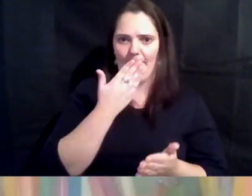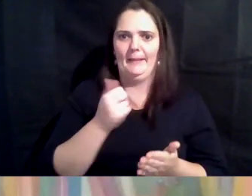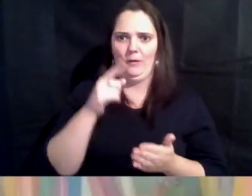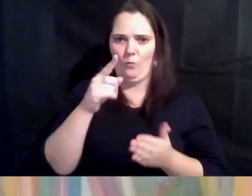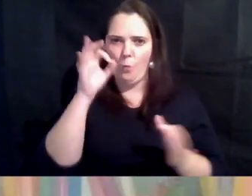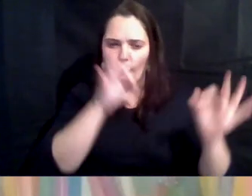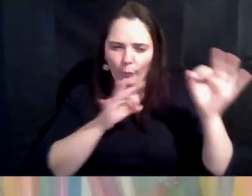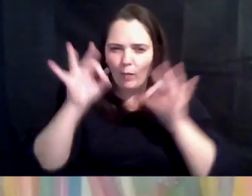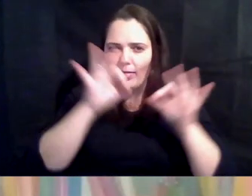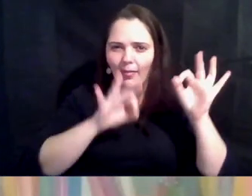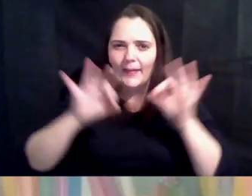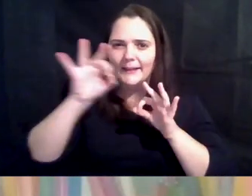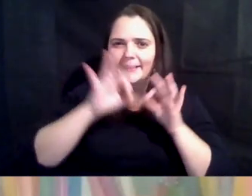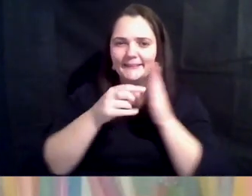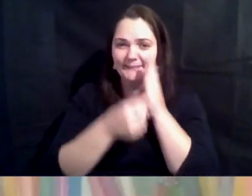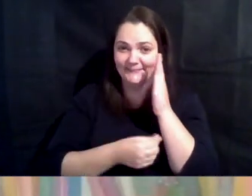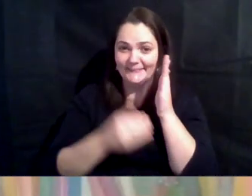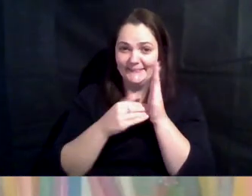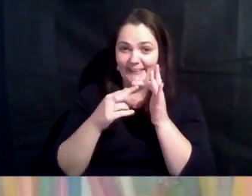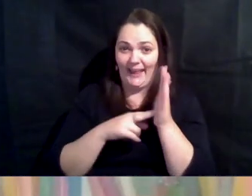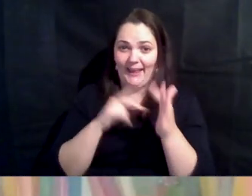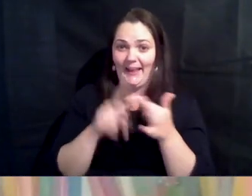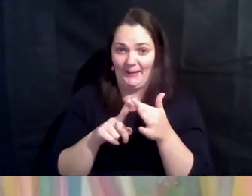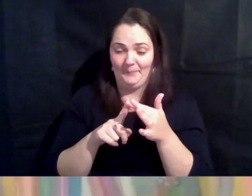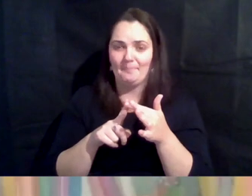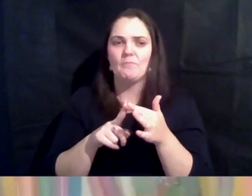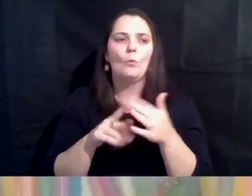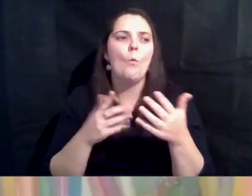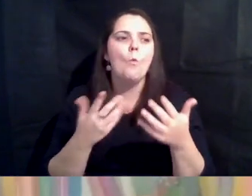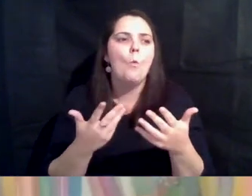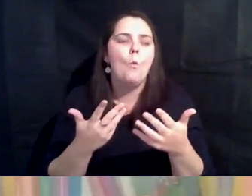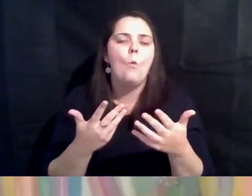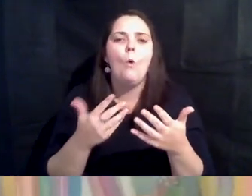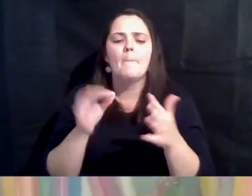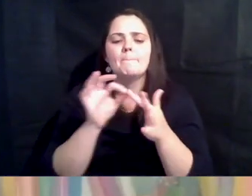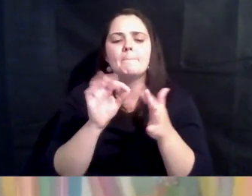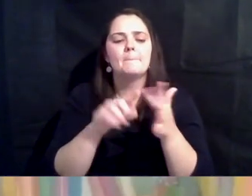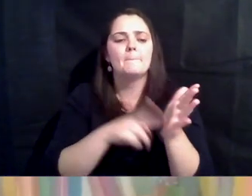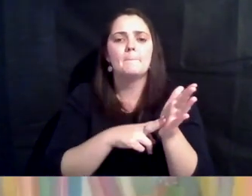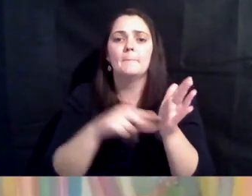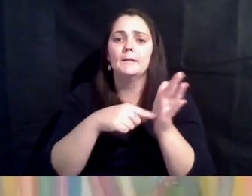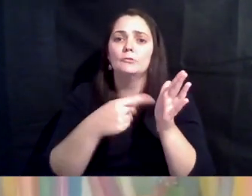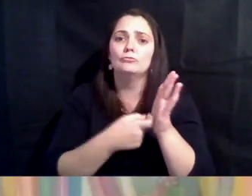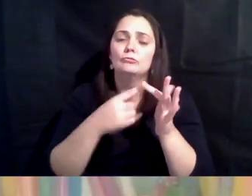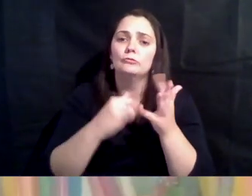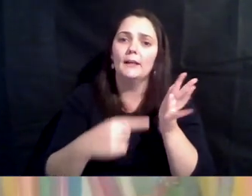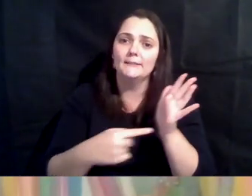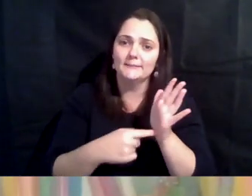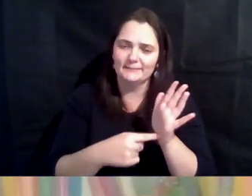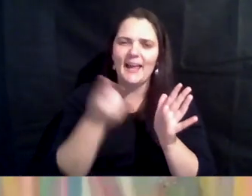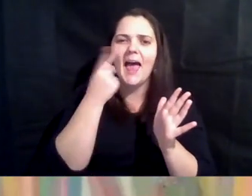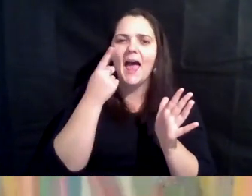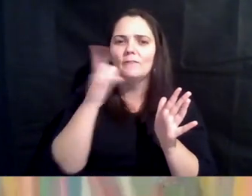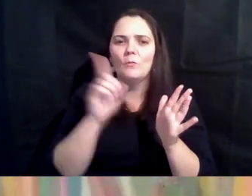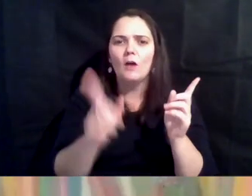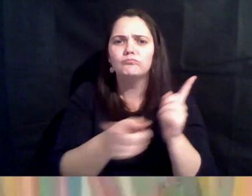a good Google and have a look on Pinterest and that sort of thing of like all the things that people have made when it